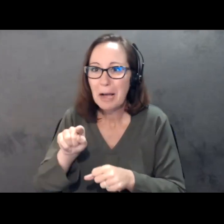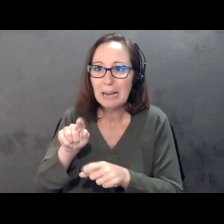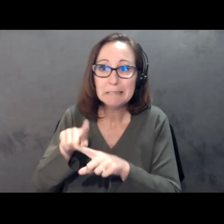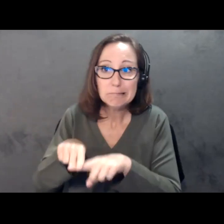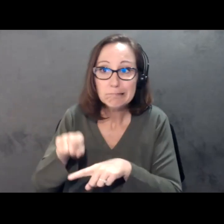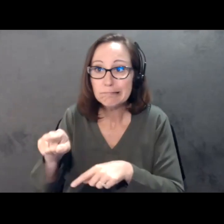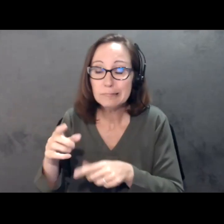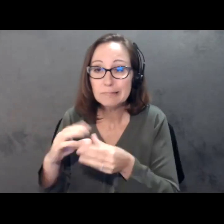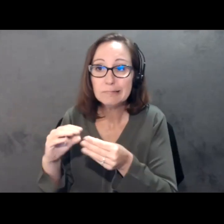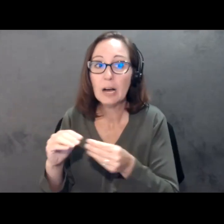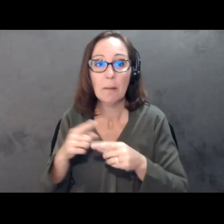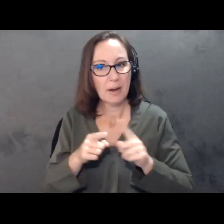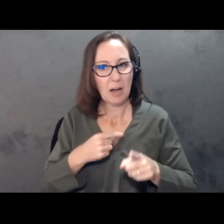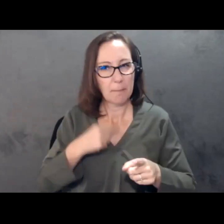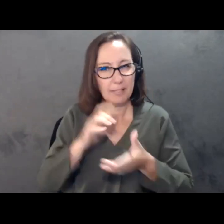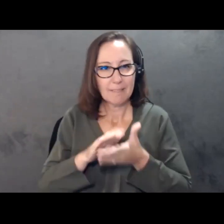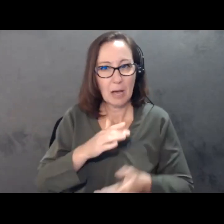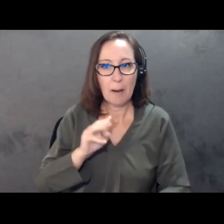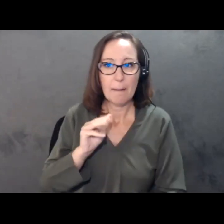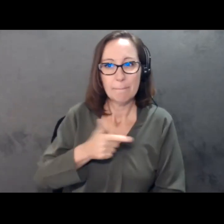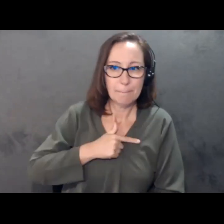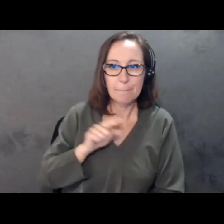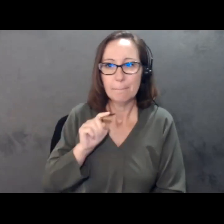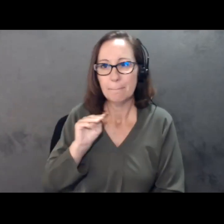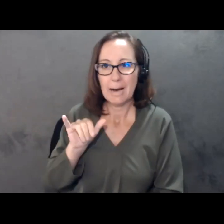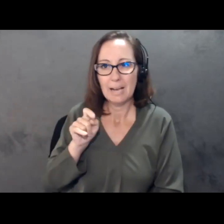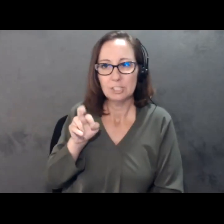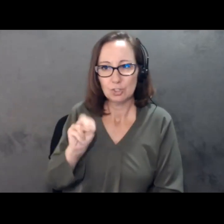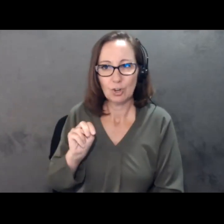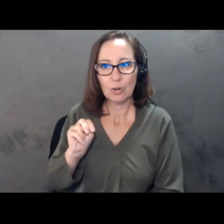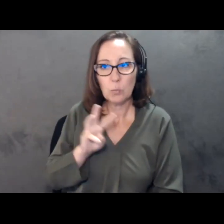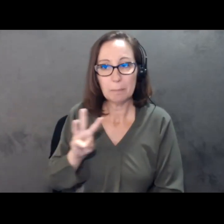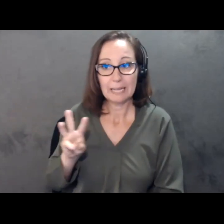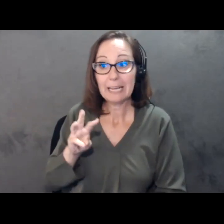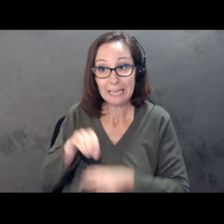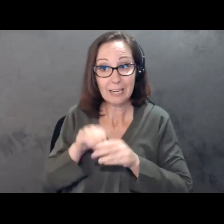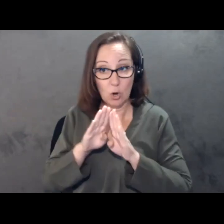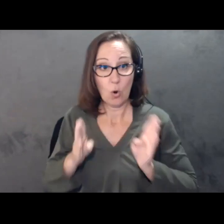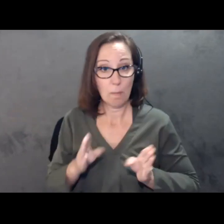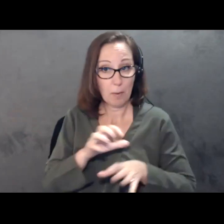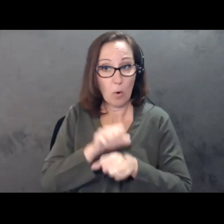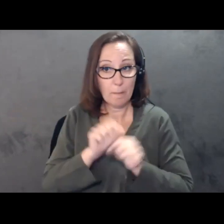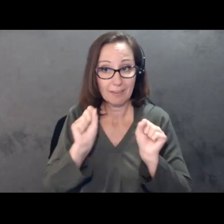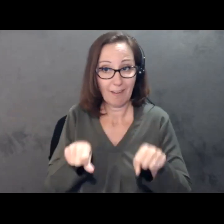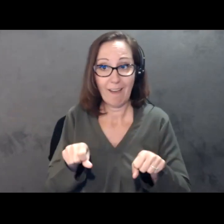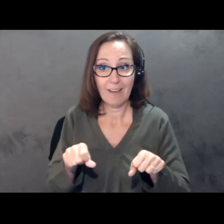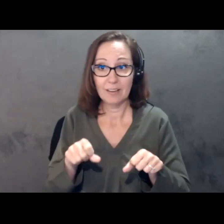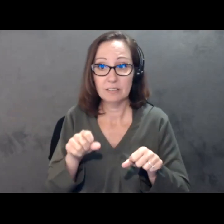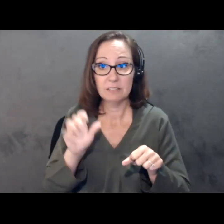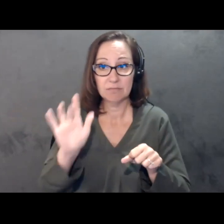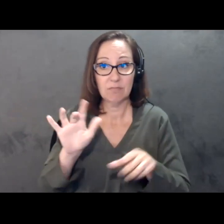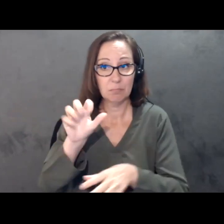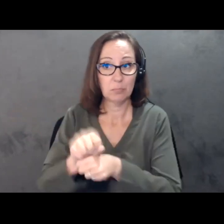if you go to the My Turn website or call that number, I believe an in-home appointment can be made. So I would direct you to that